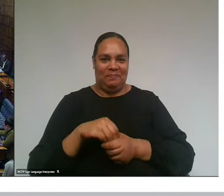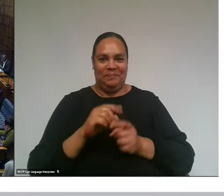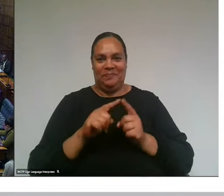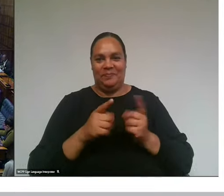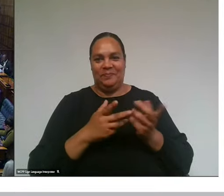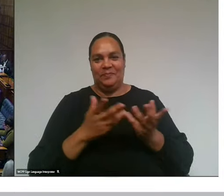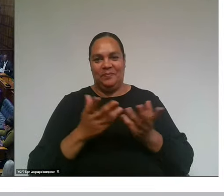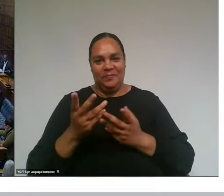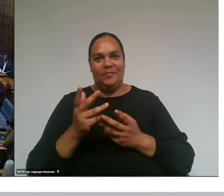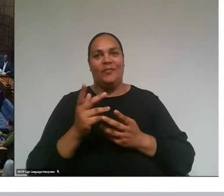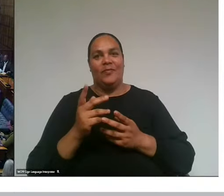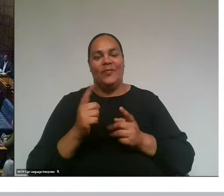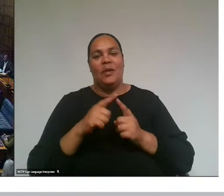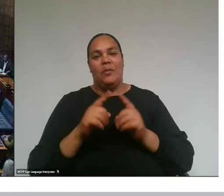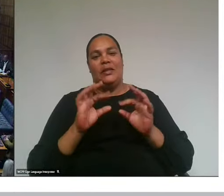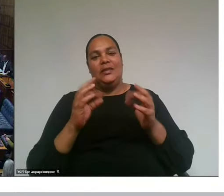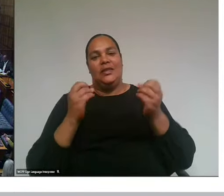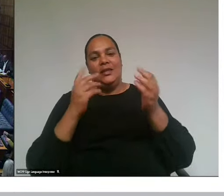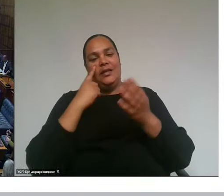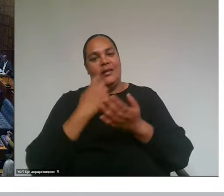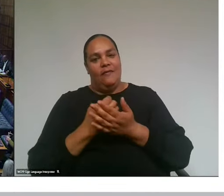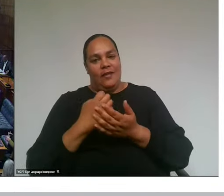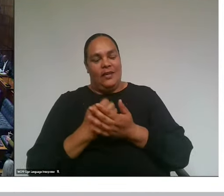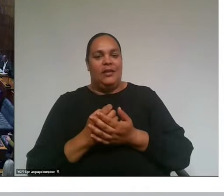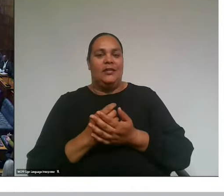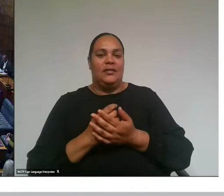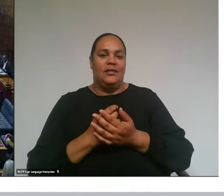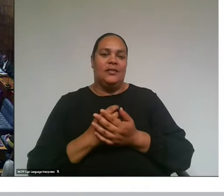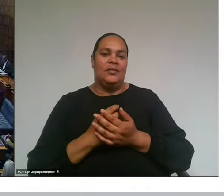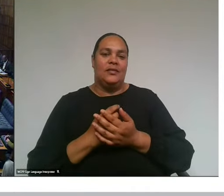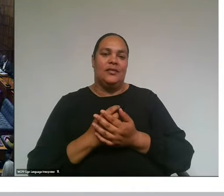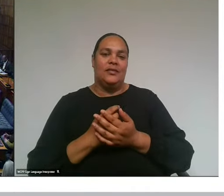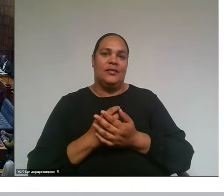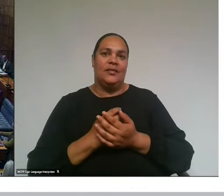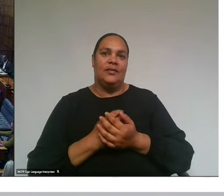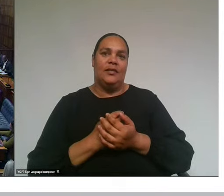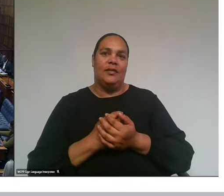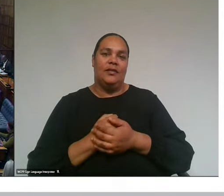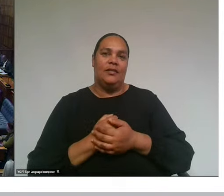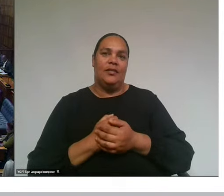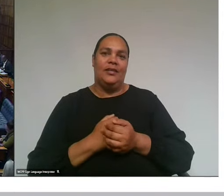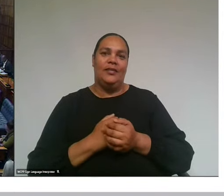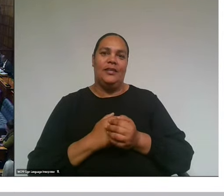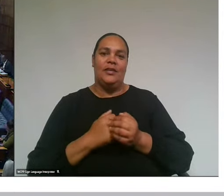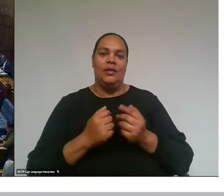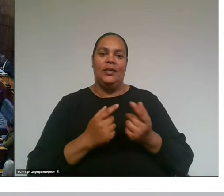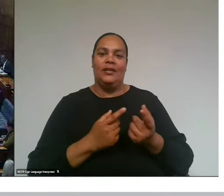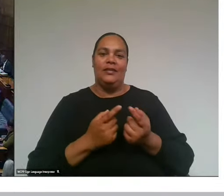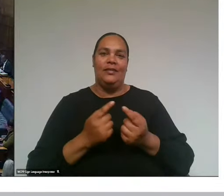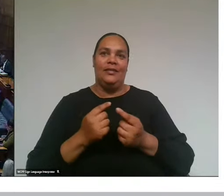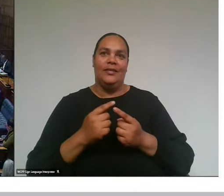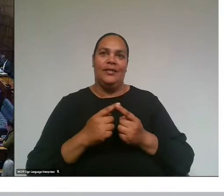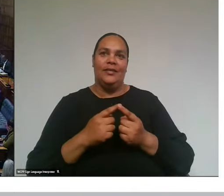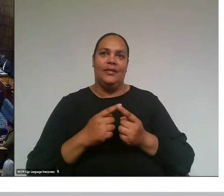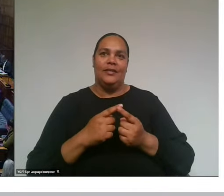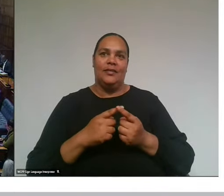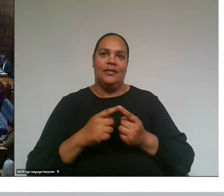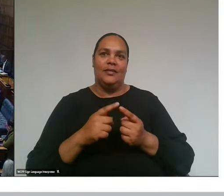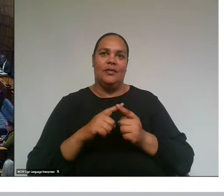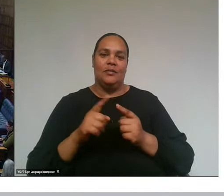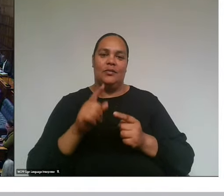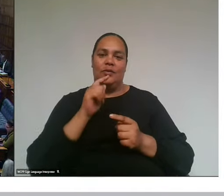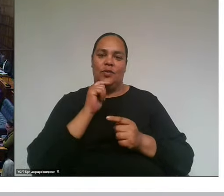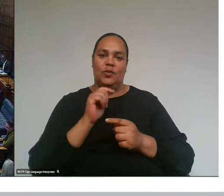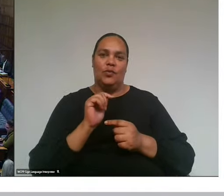that that data and evidence I think and up about it and my issue here